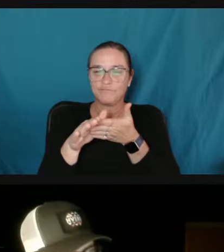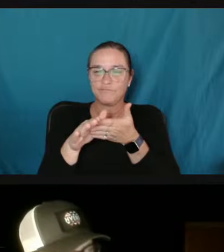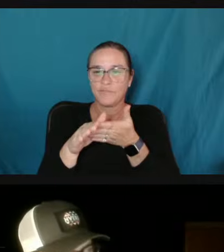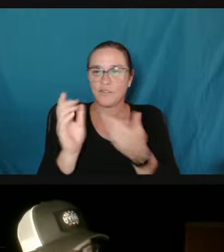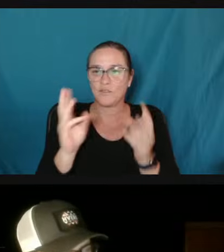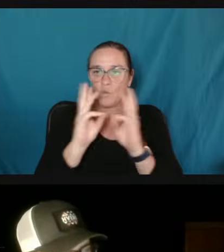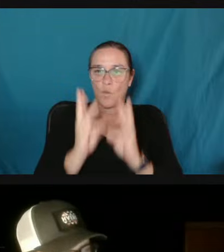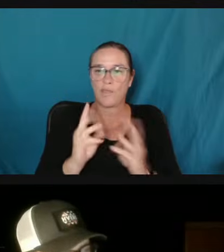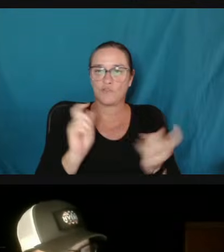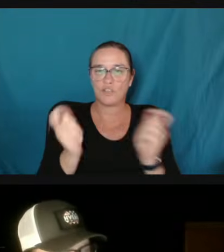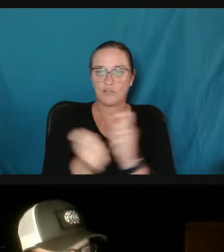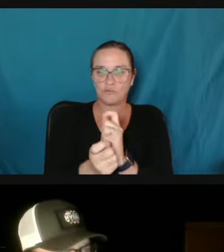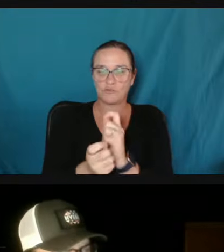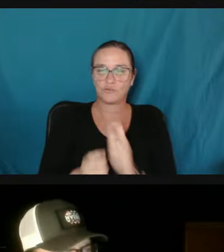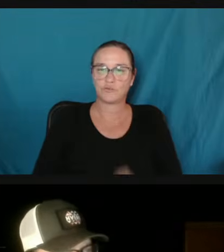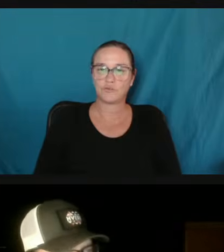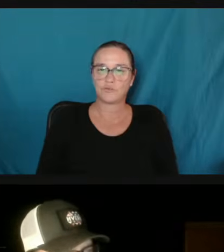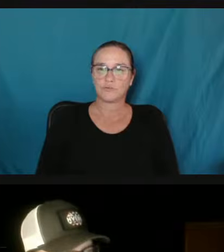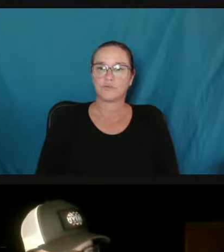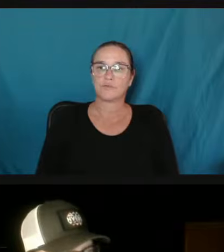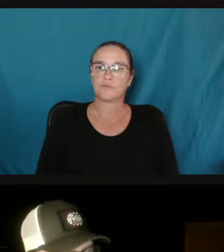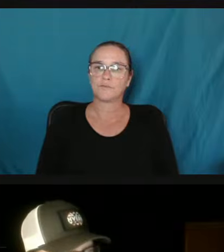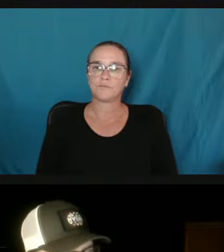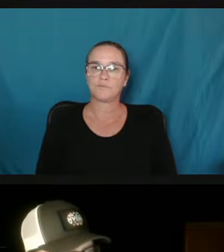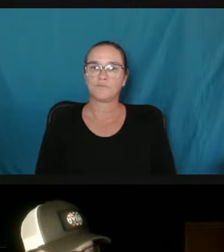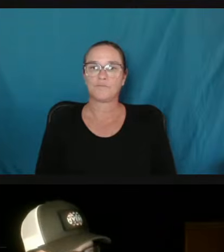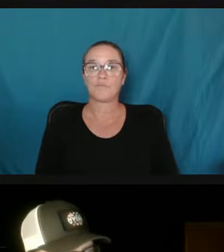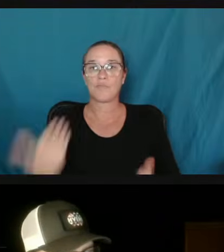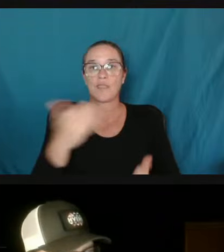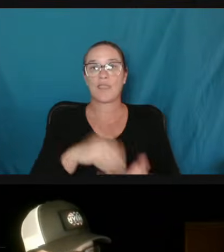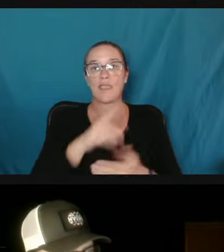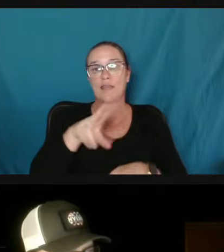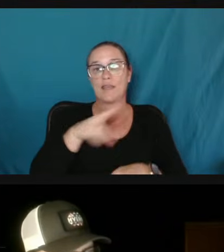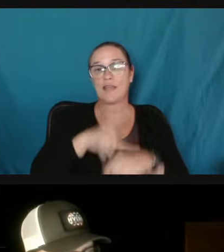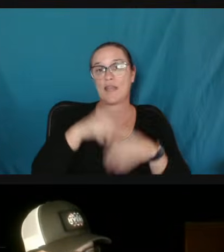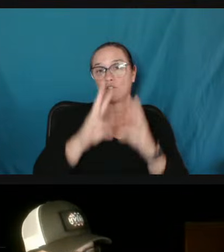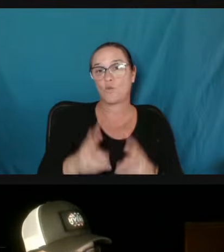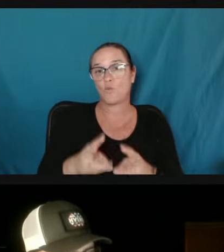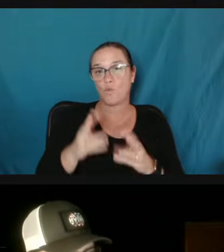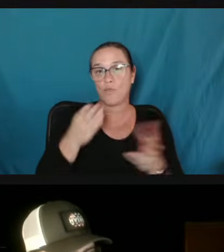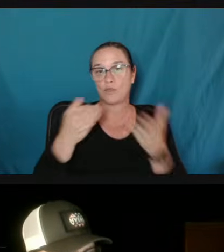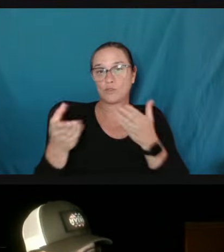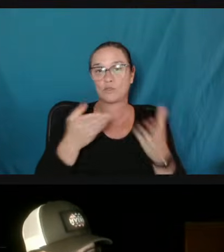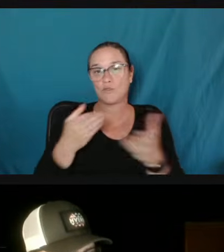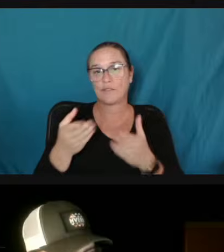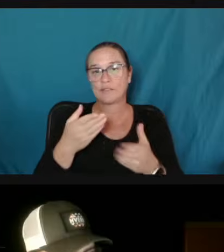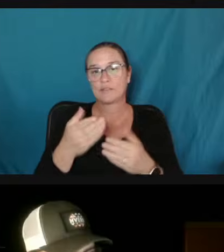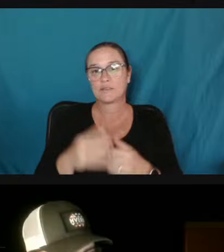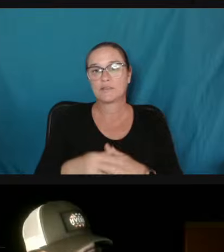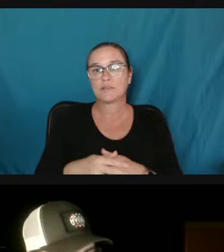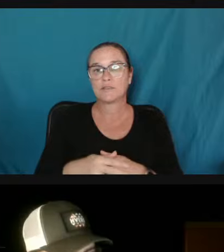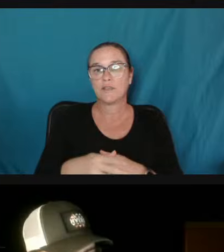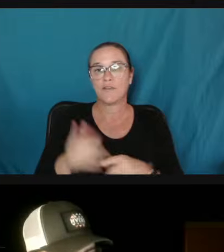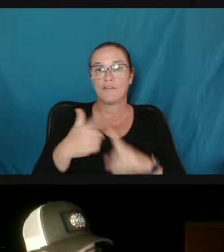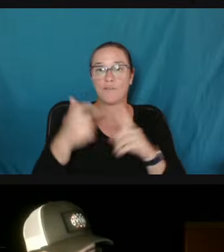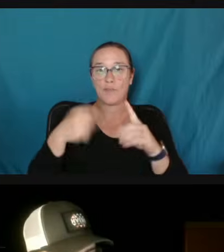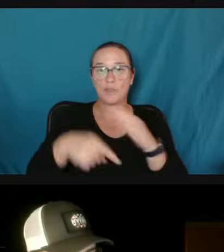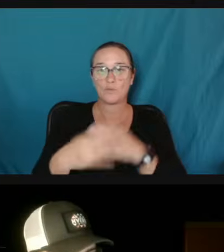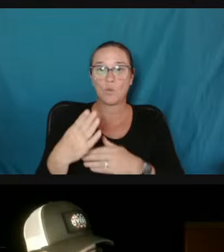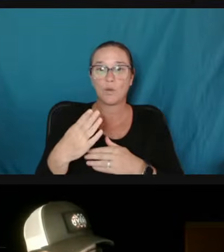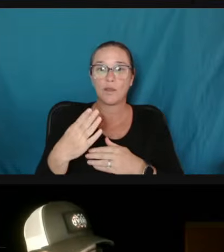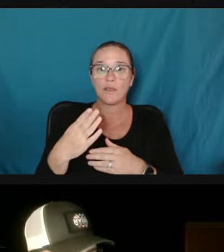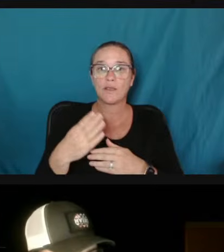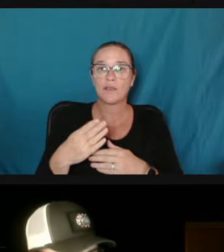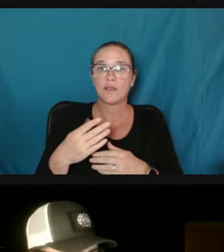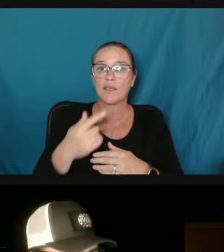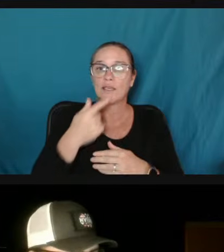here. And once again, the National Weather Service forecast discussion from this morning does